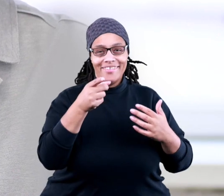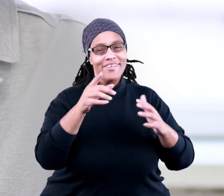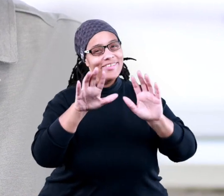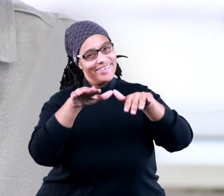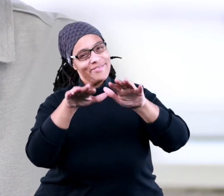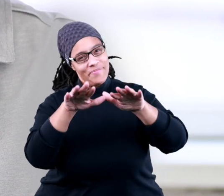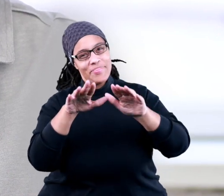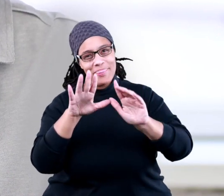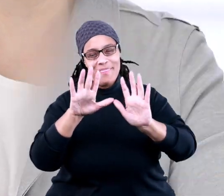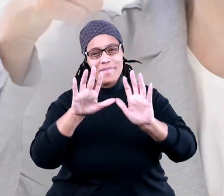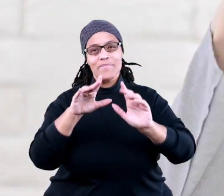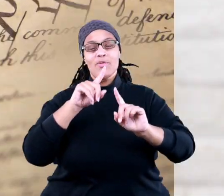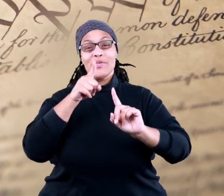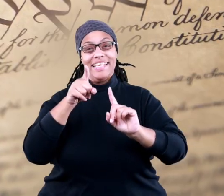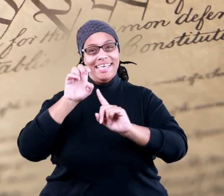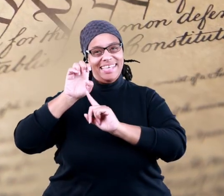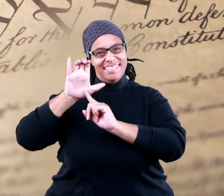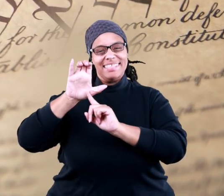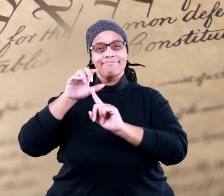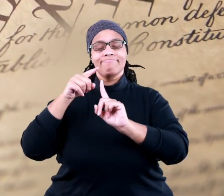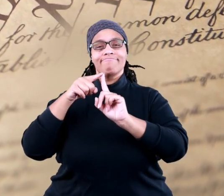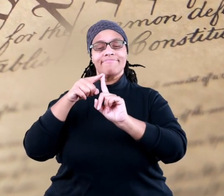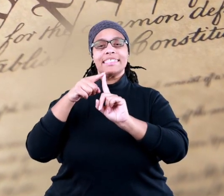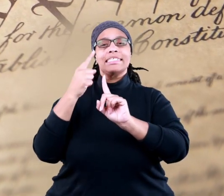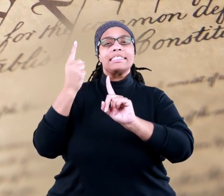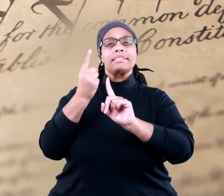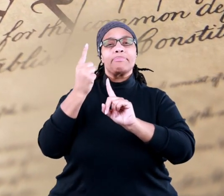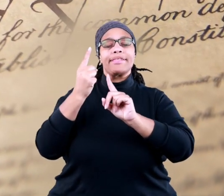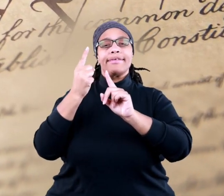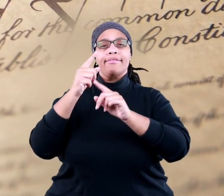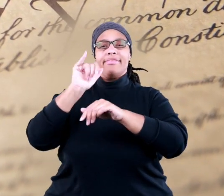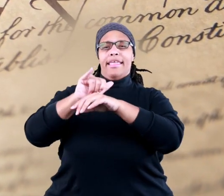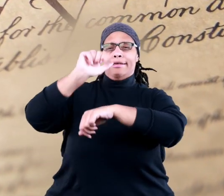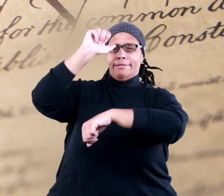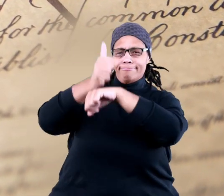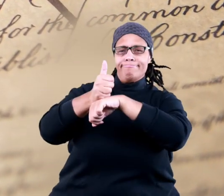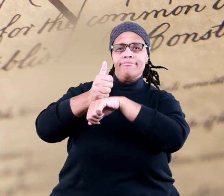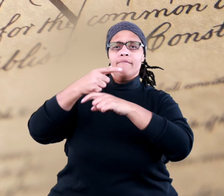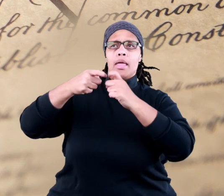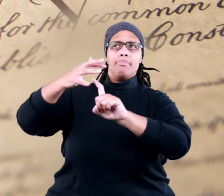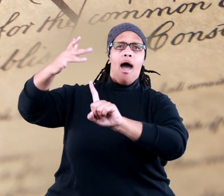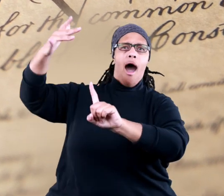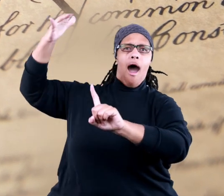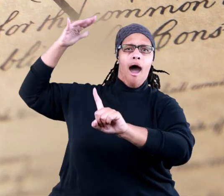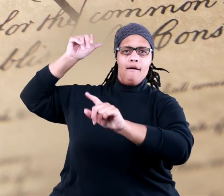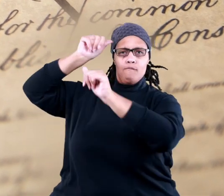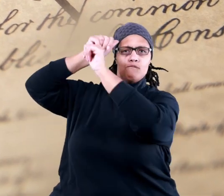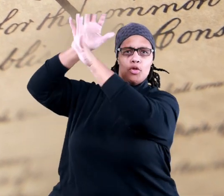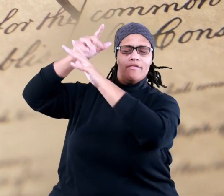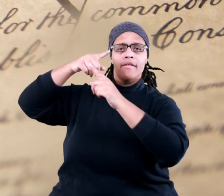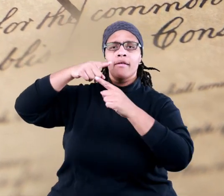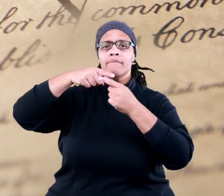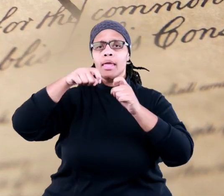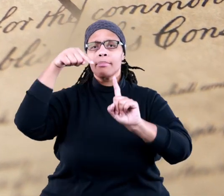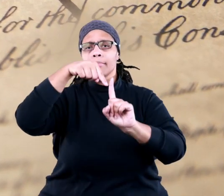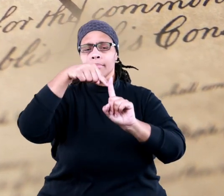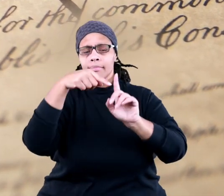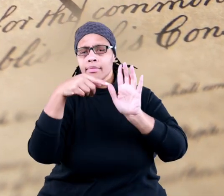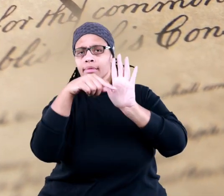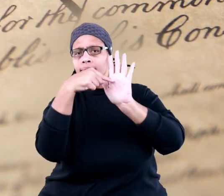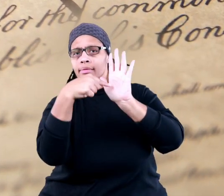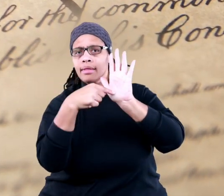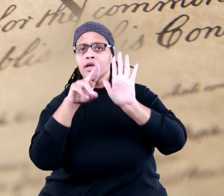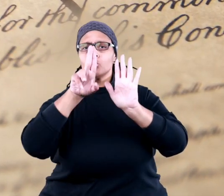your kind of college, right? The Electoral College is actually something set up by our founding fathers in the United